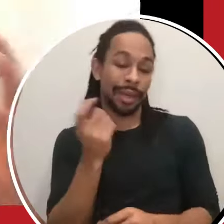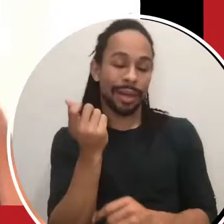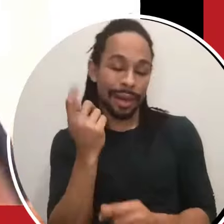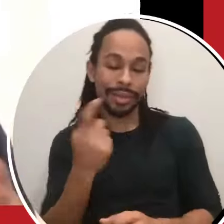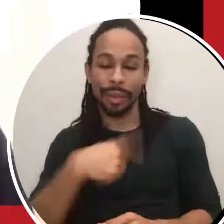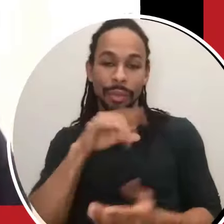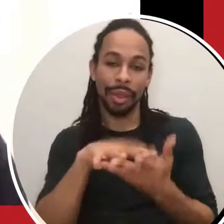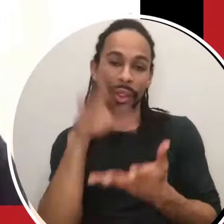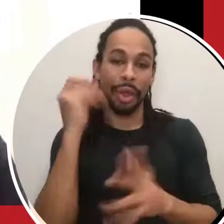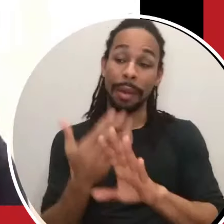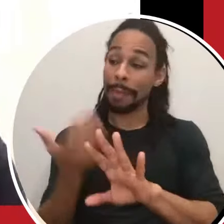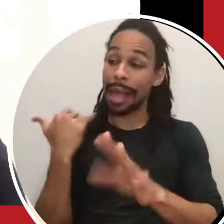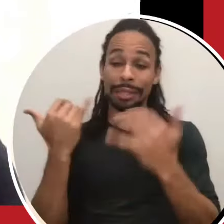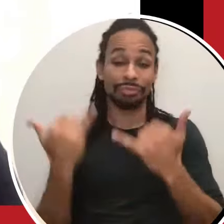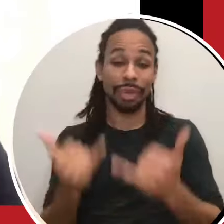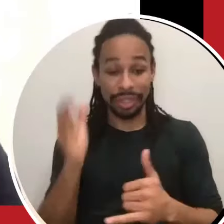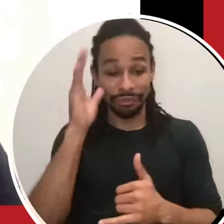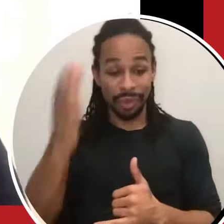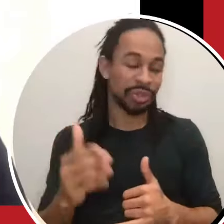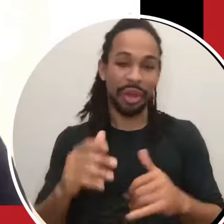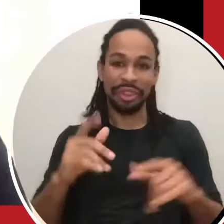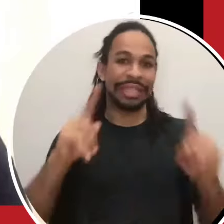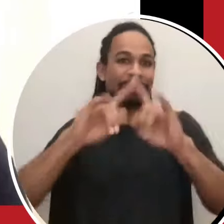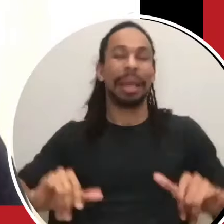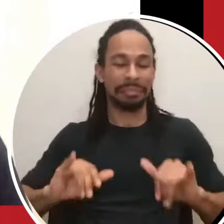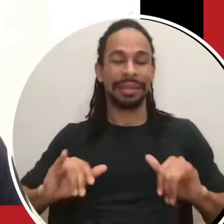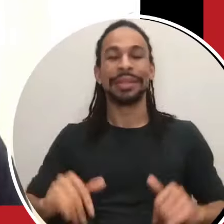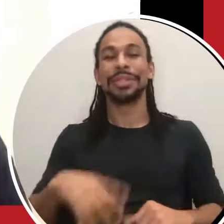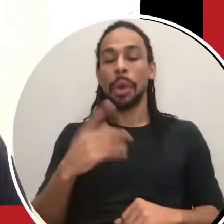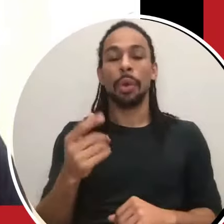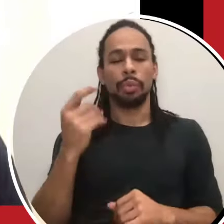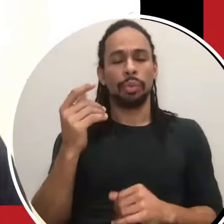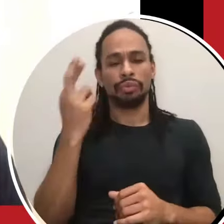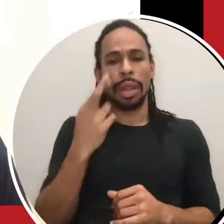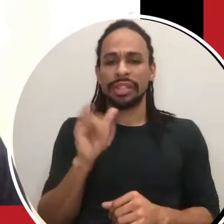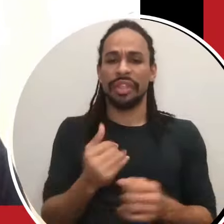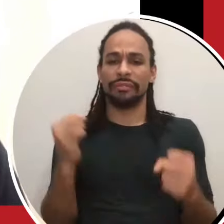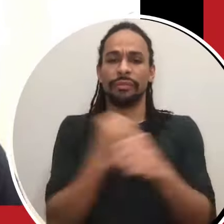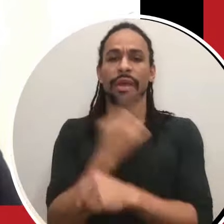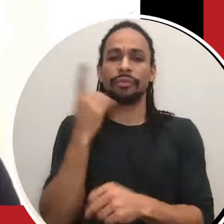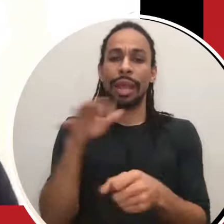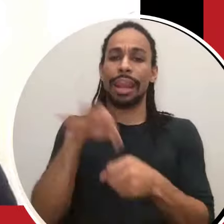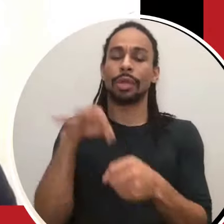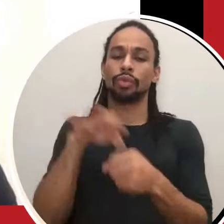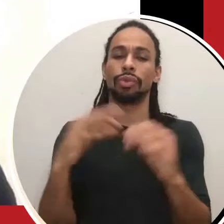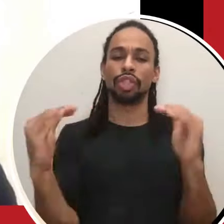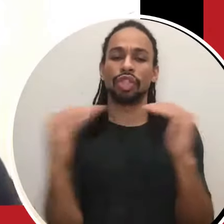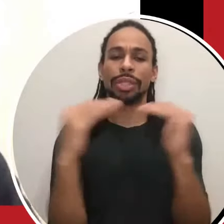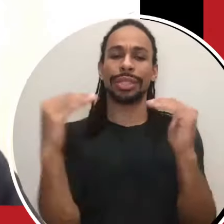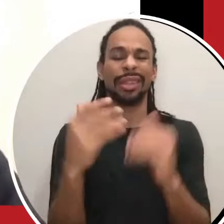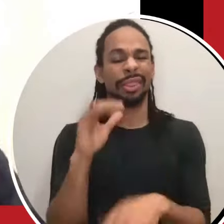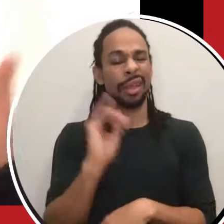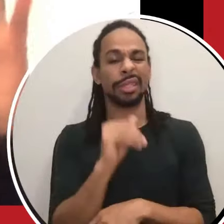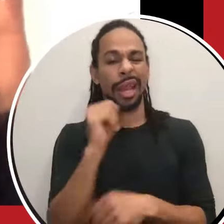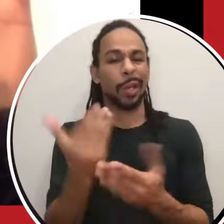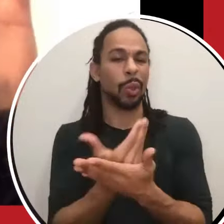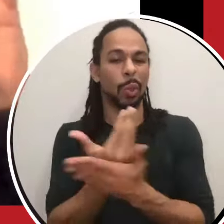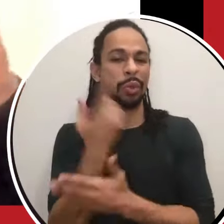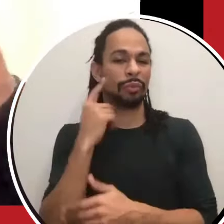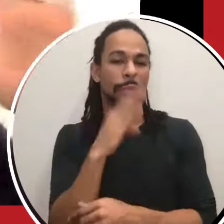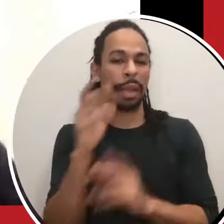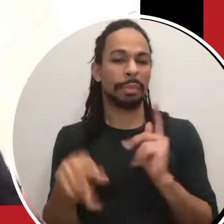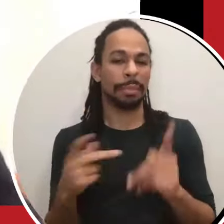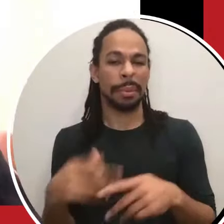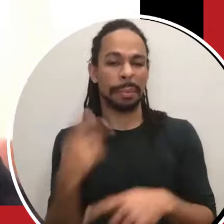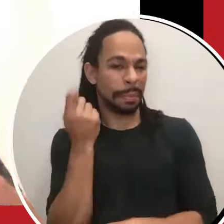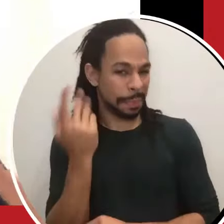is actually knowing that this fight for electoral justice is not a new one for Black people, right? That this fight has been